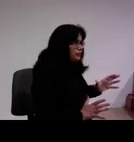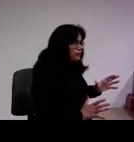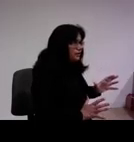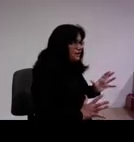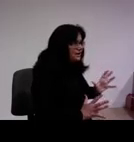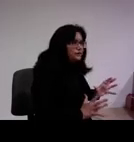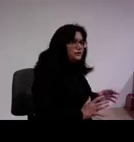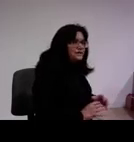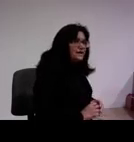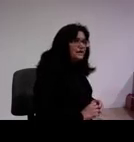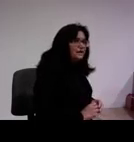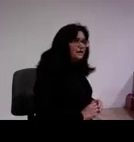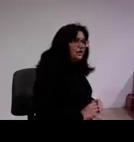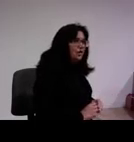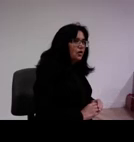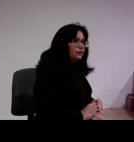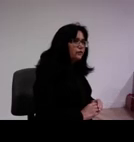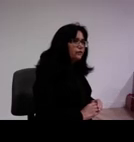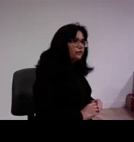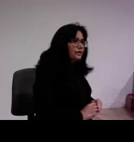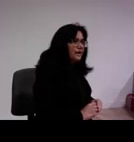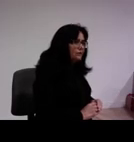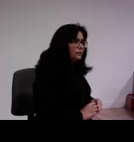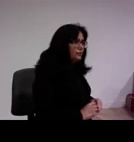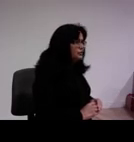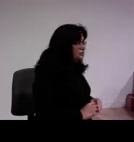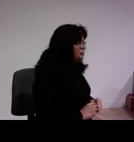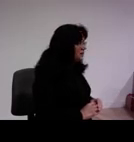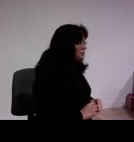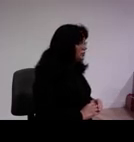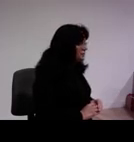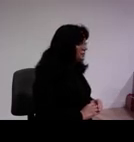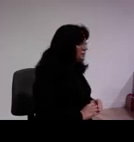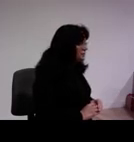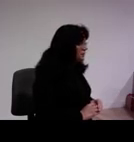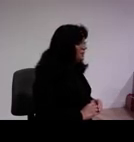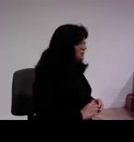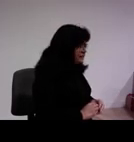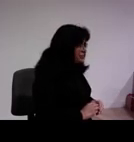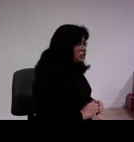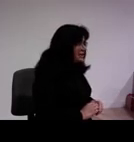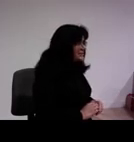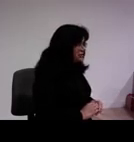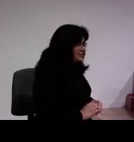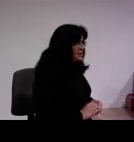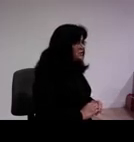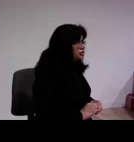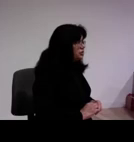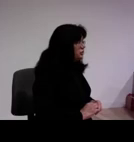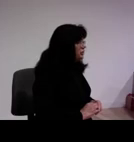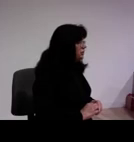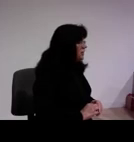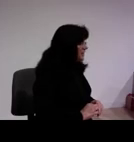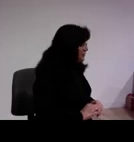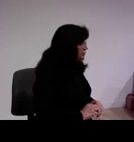to a different set of anthropological relationships to people like Gillian